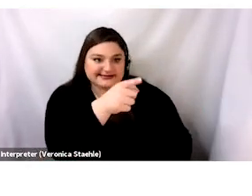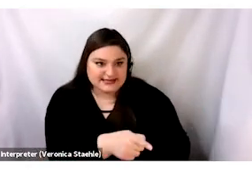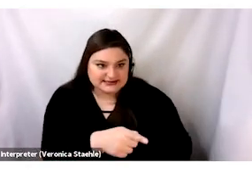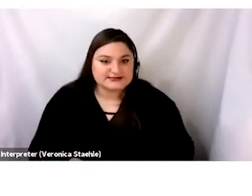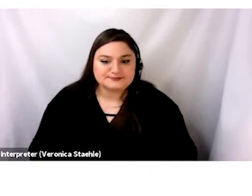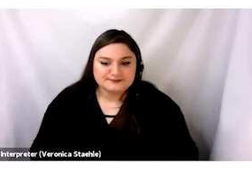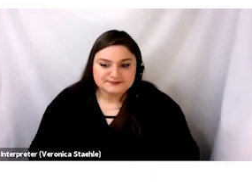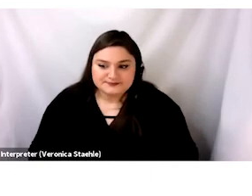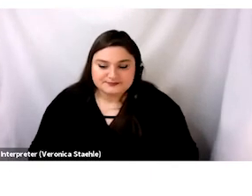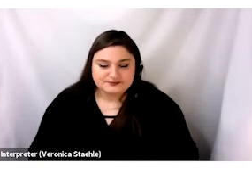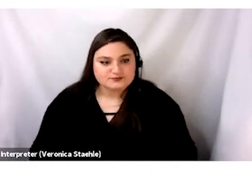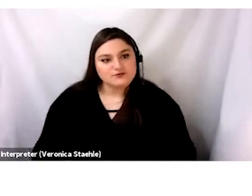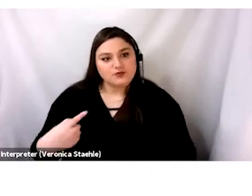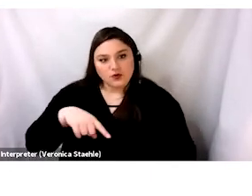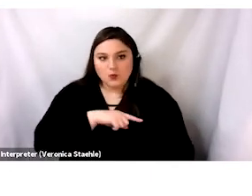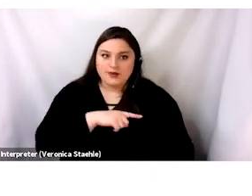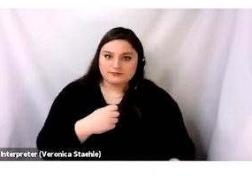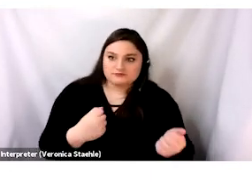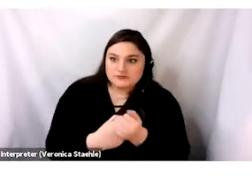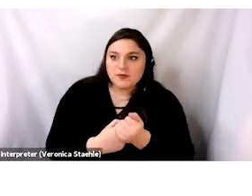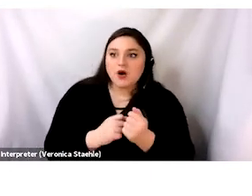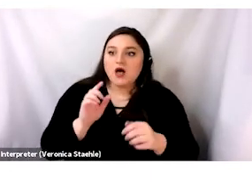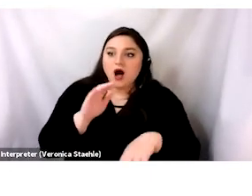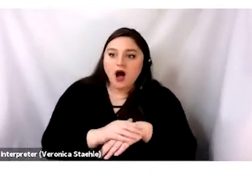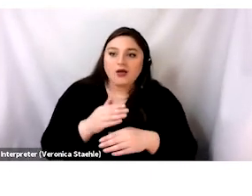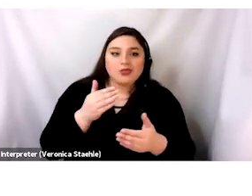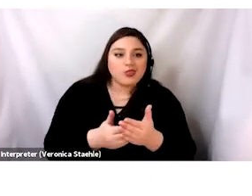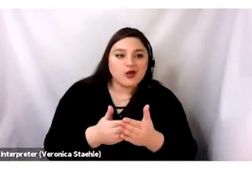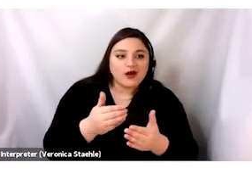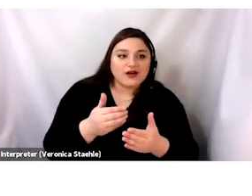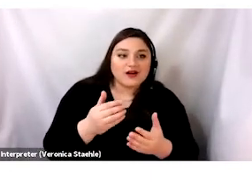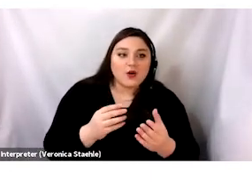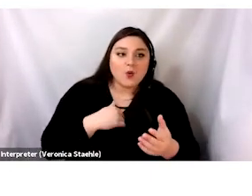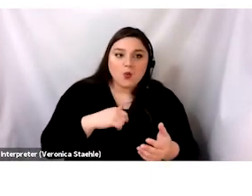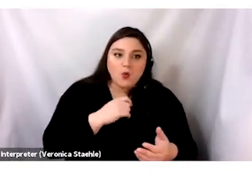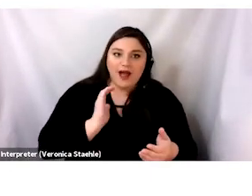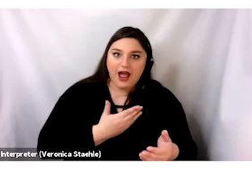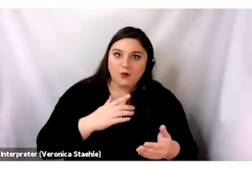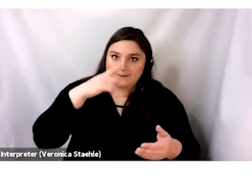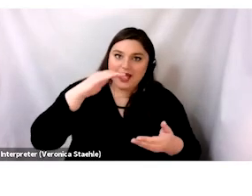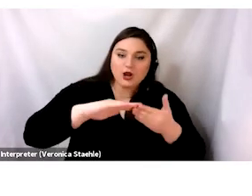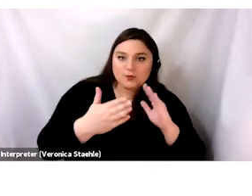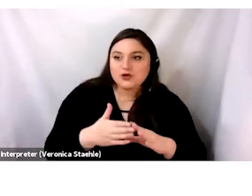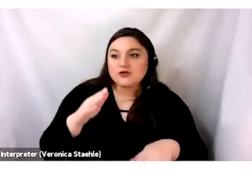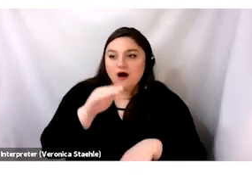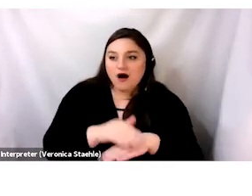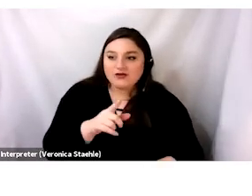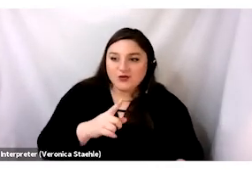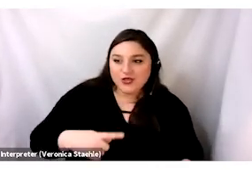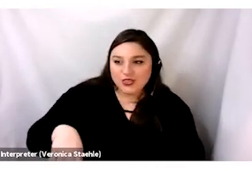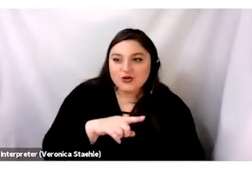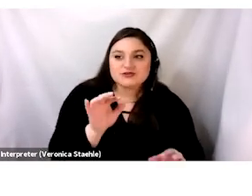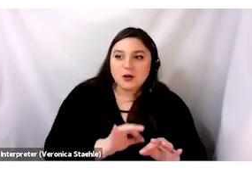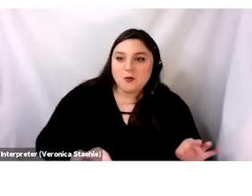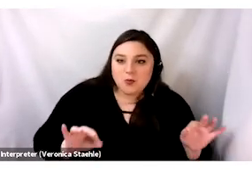community closest to the cotton fields in Northampton County, North Carolina. We create genuine and distinguished home